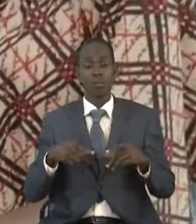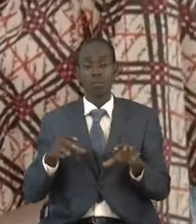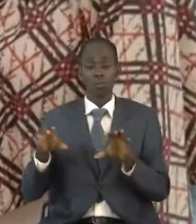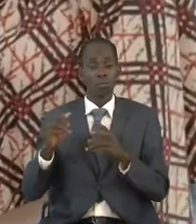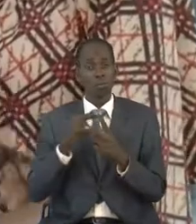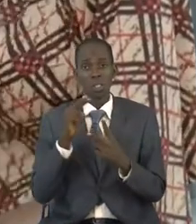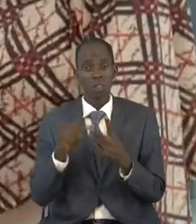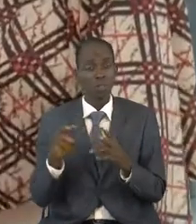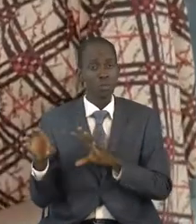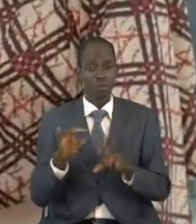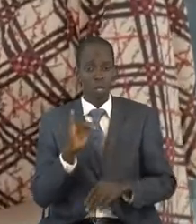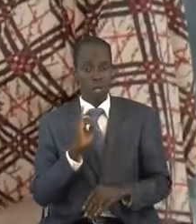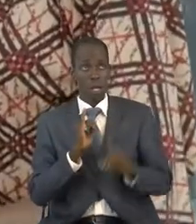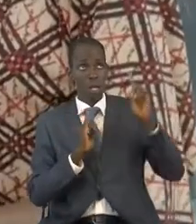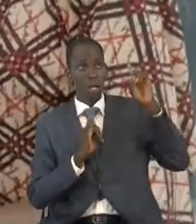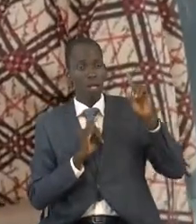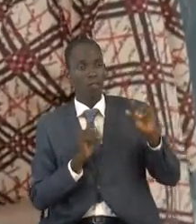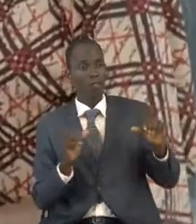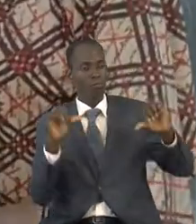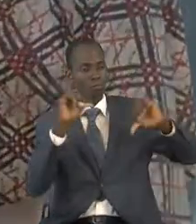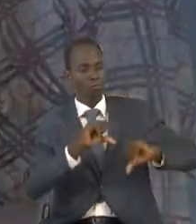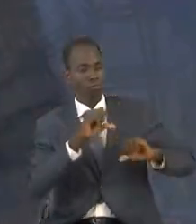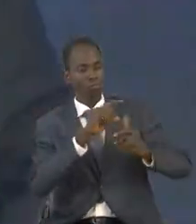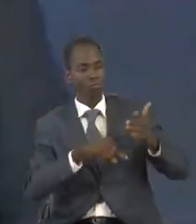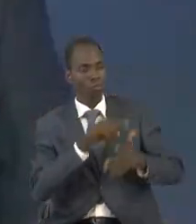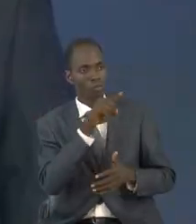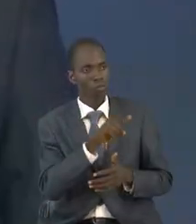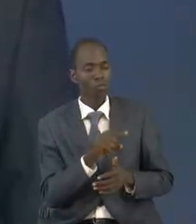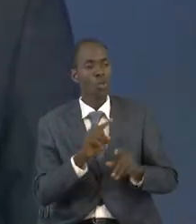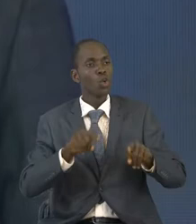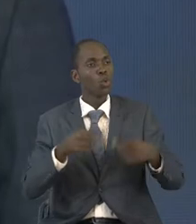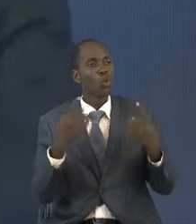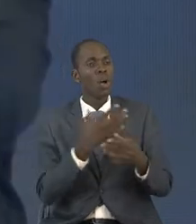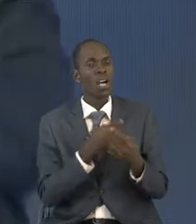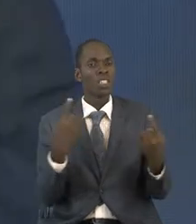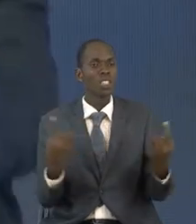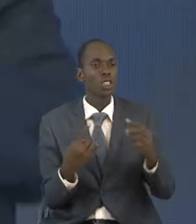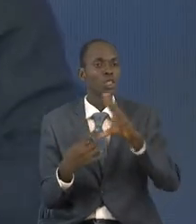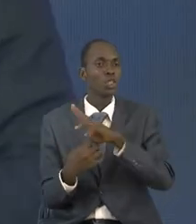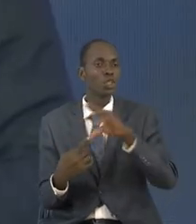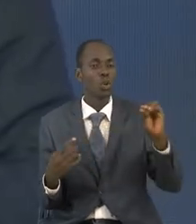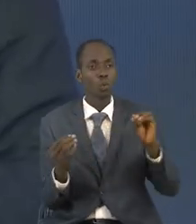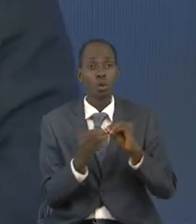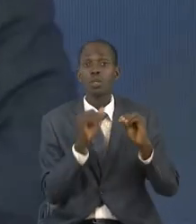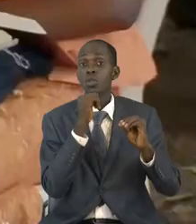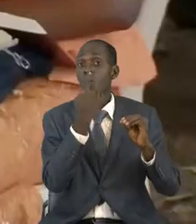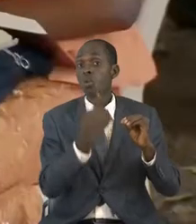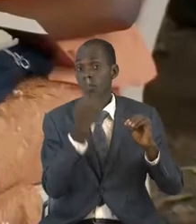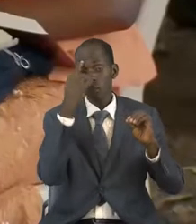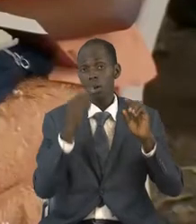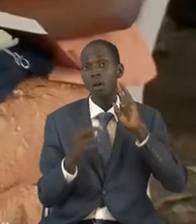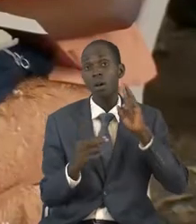Go and sin no more. But not only for her, it's for you also. Look at verse 12. In